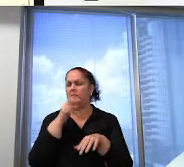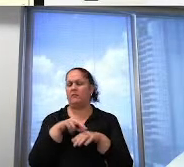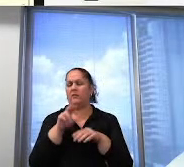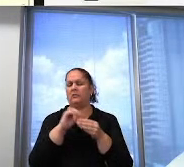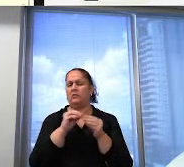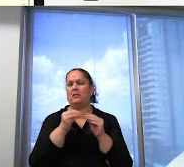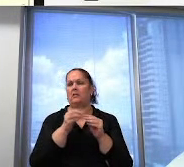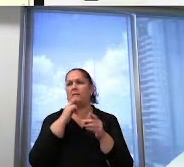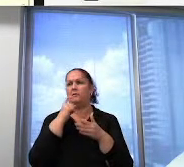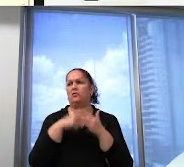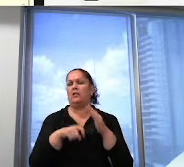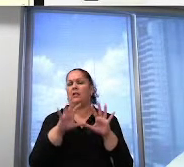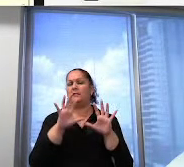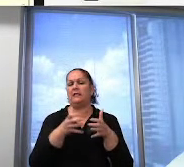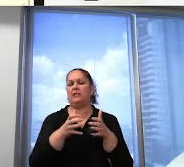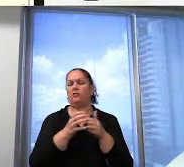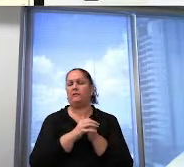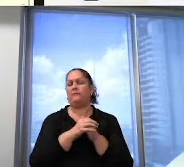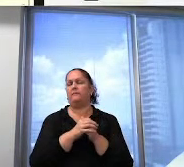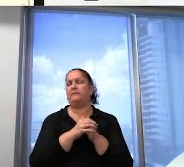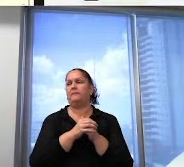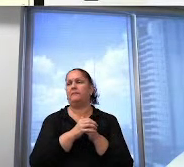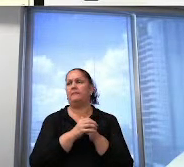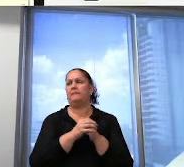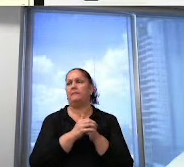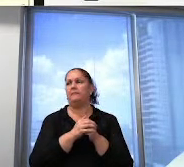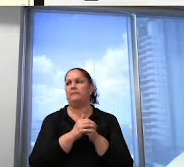I'm not referring to a number, I'm referring to cost categories.